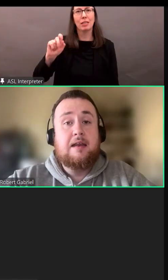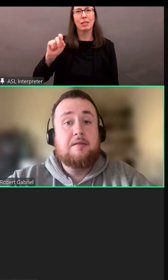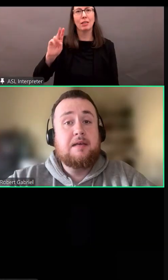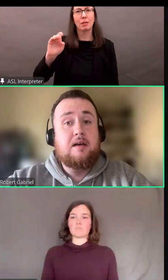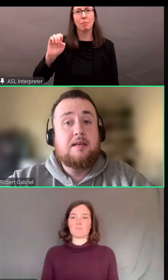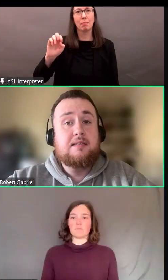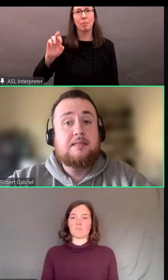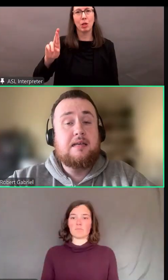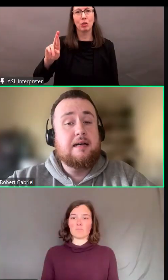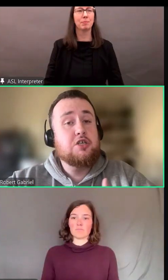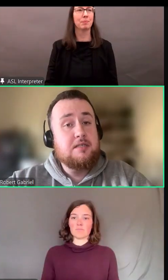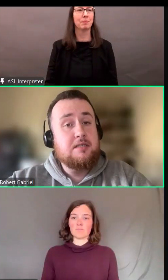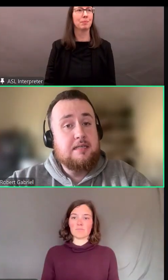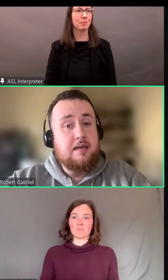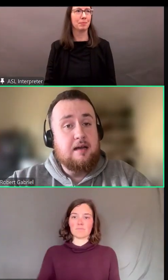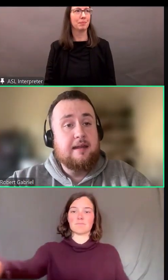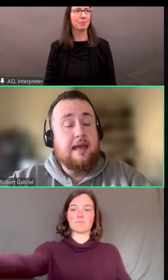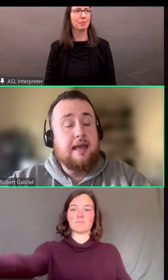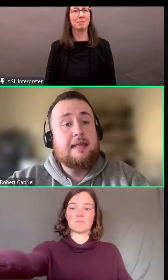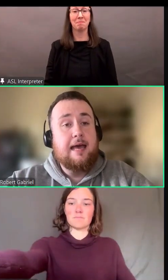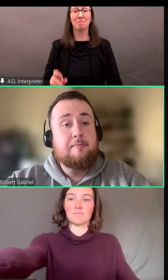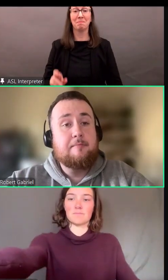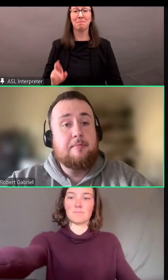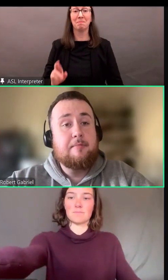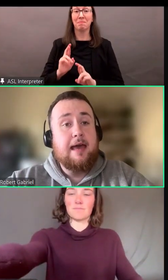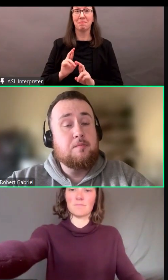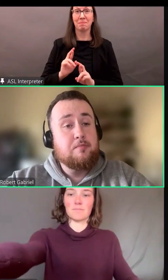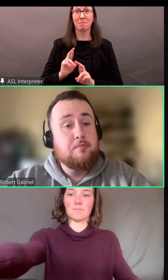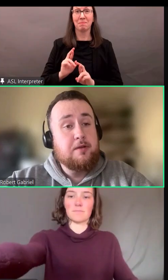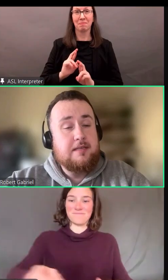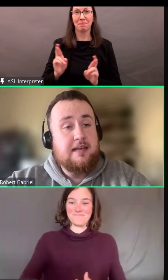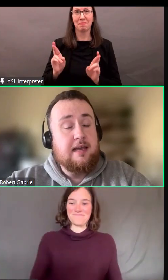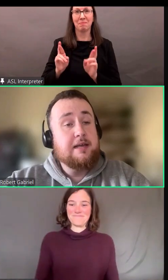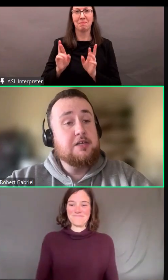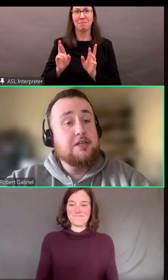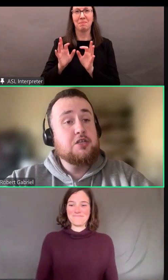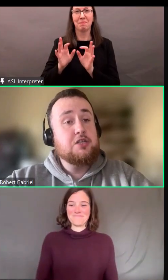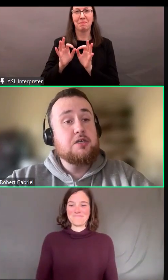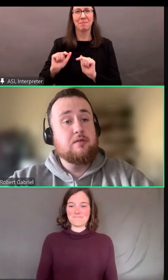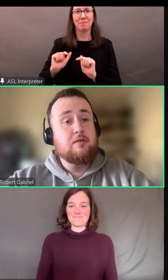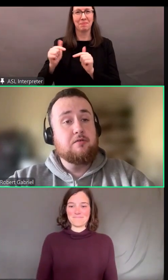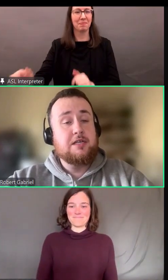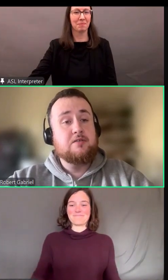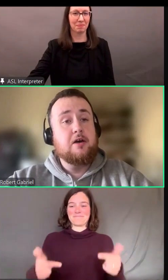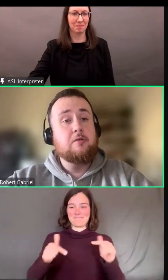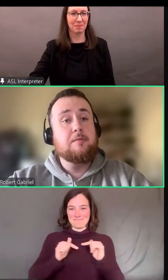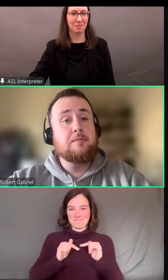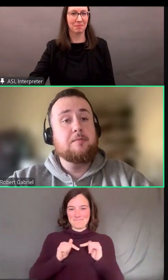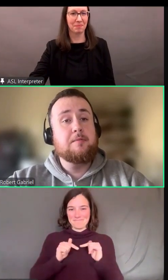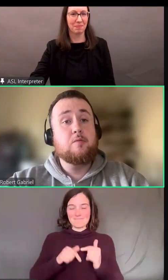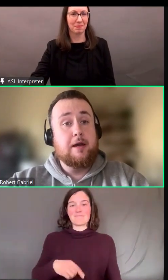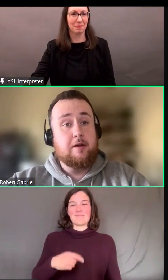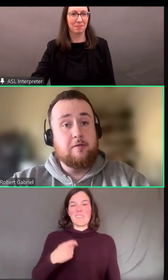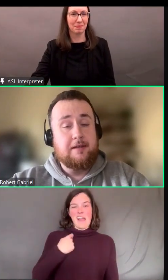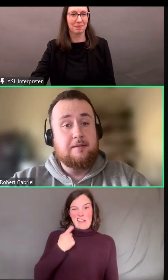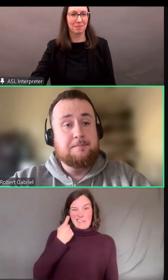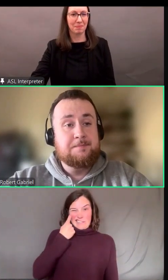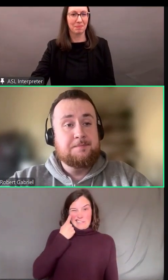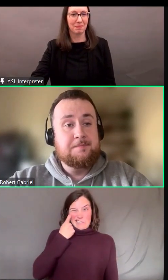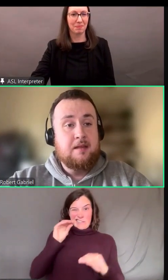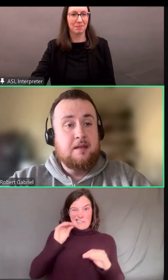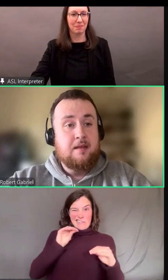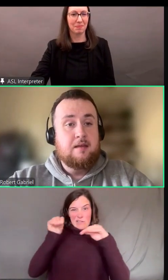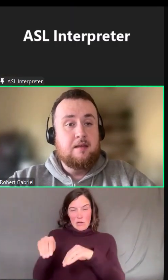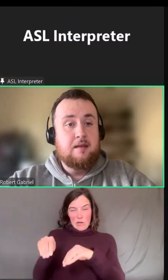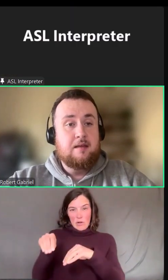And because I just installed it, any tab I had open previously, I just need to refresh it. So Helperbird is aware of it.